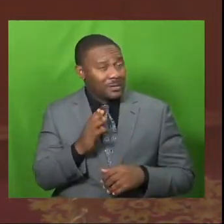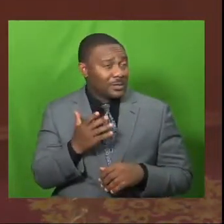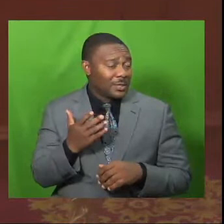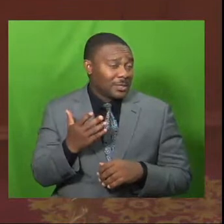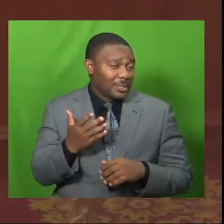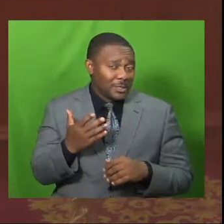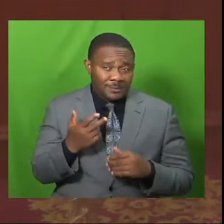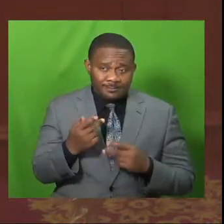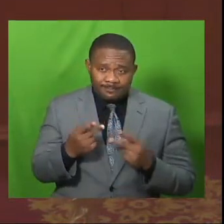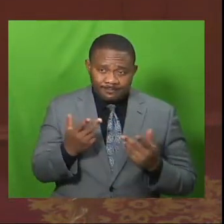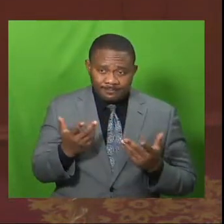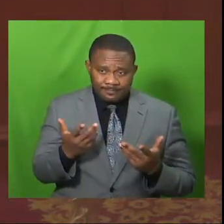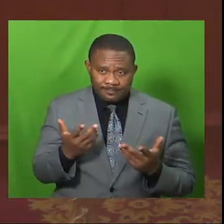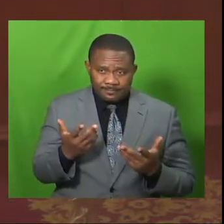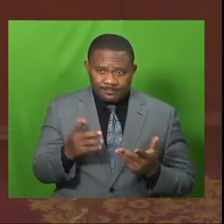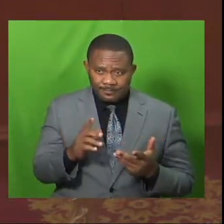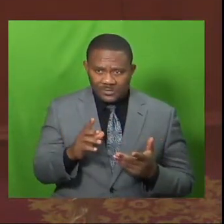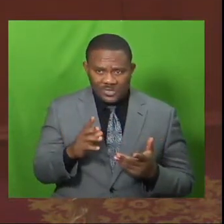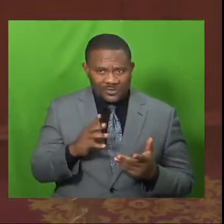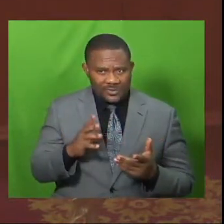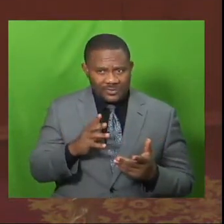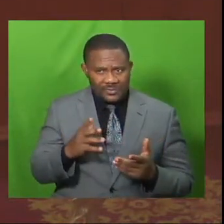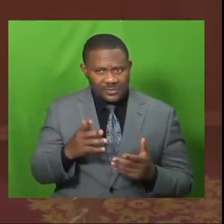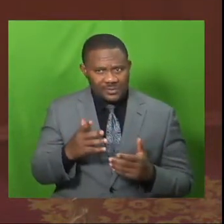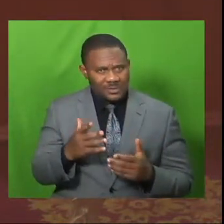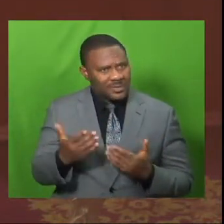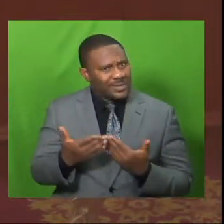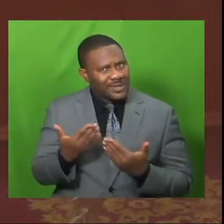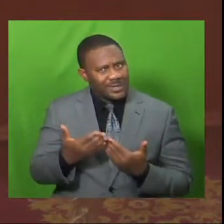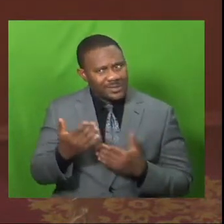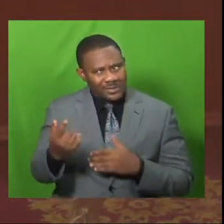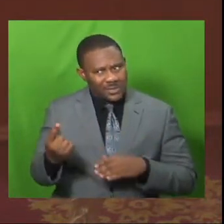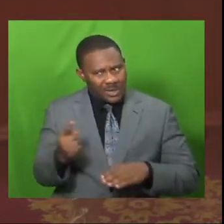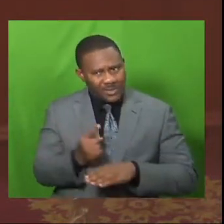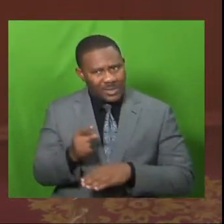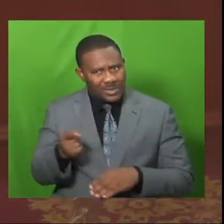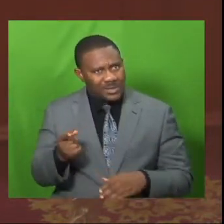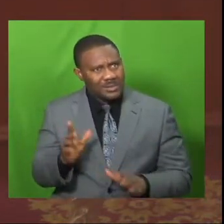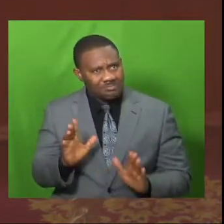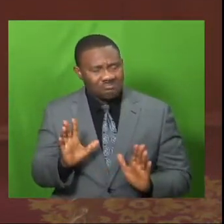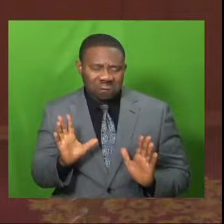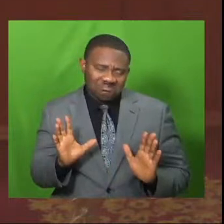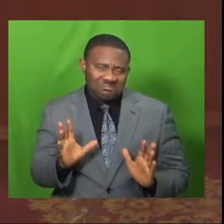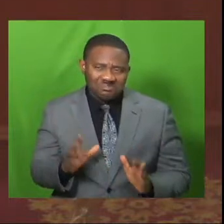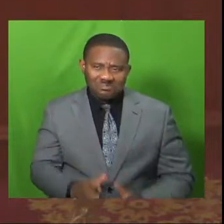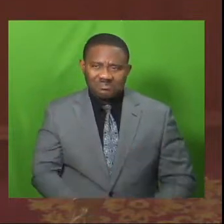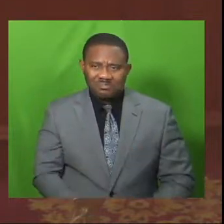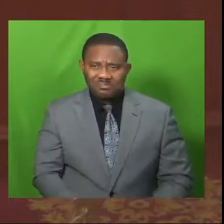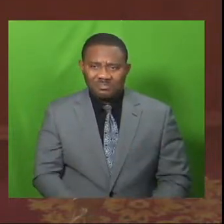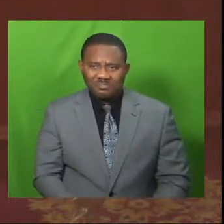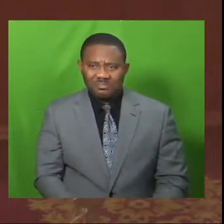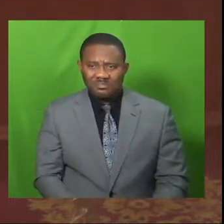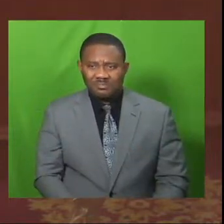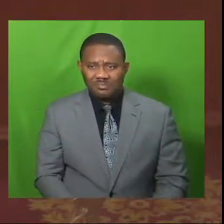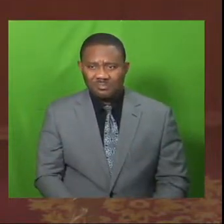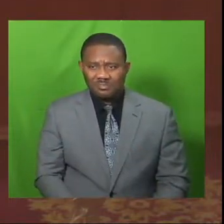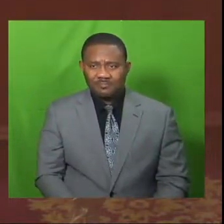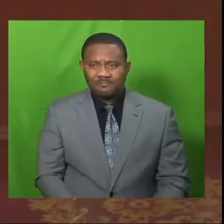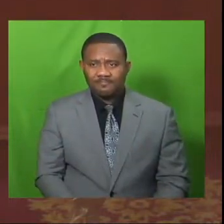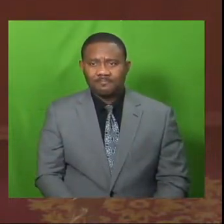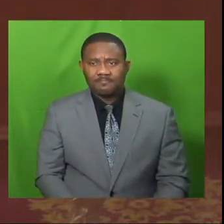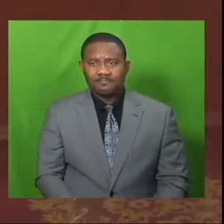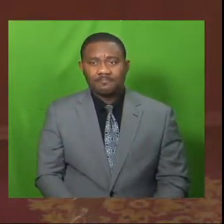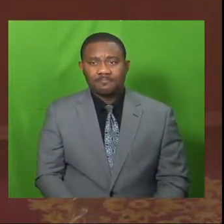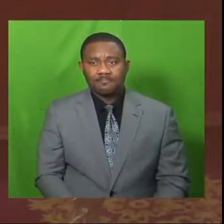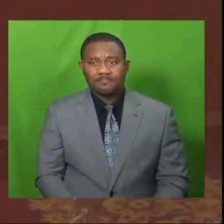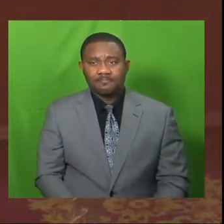that it's easy to come here, so just take your time. We'll be here very soon. Mr. Speaker, I rise to second the motion to